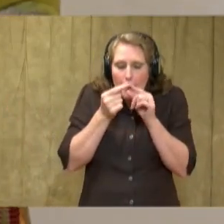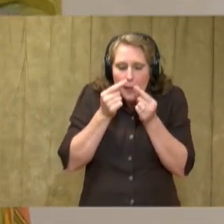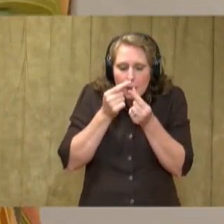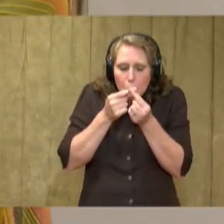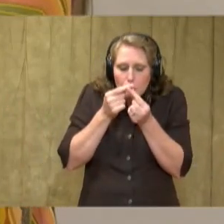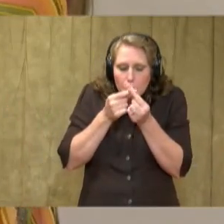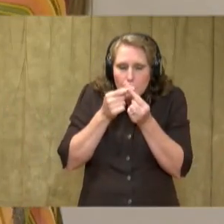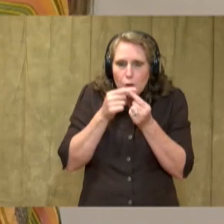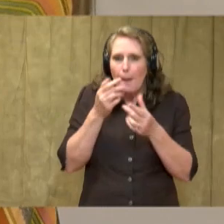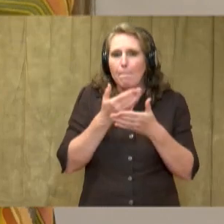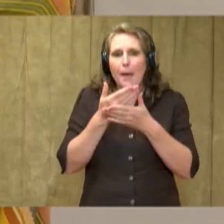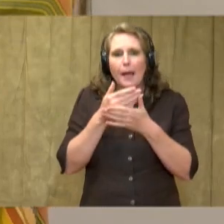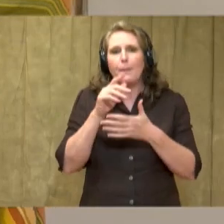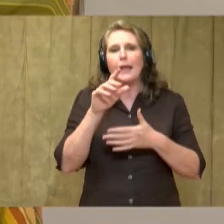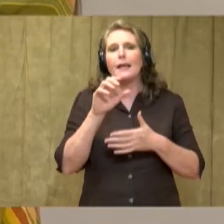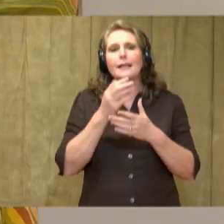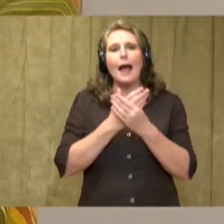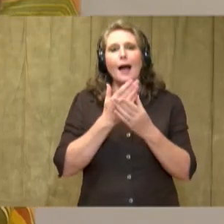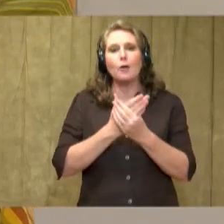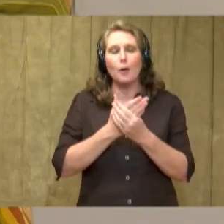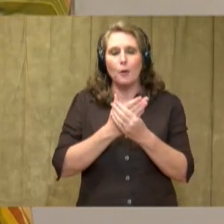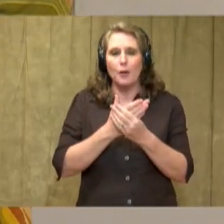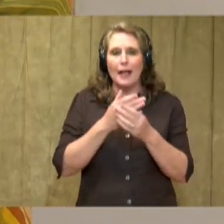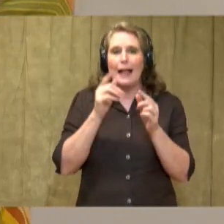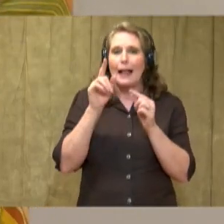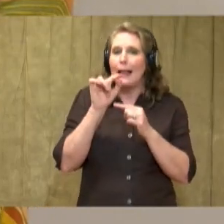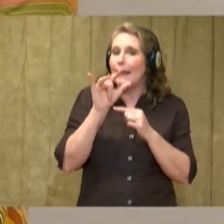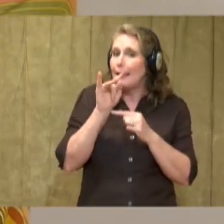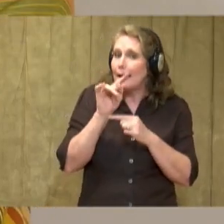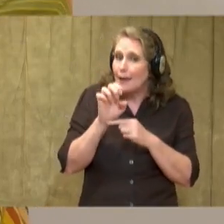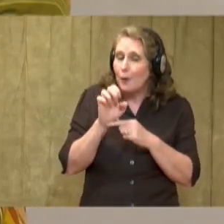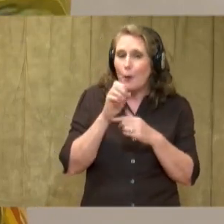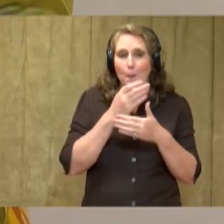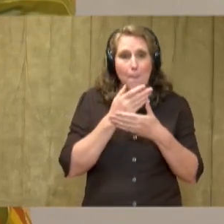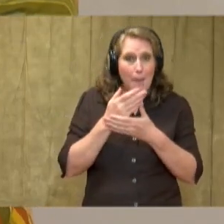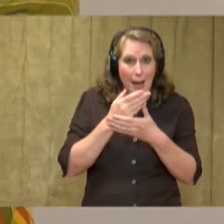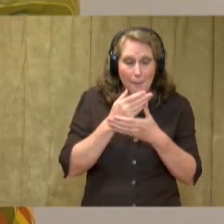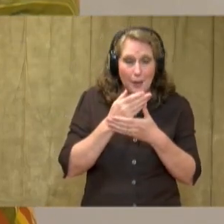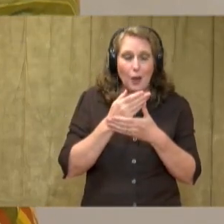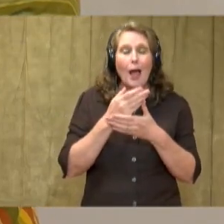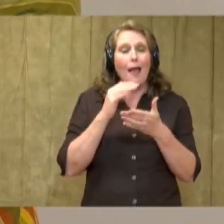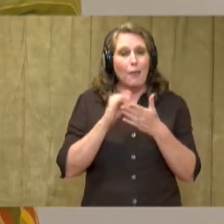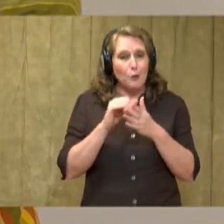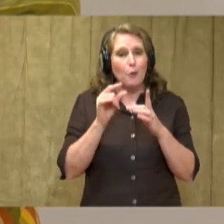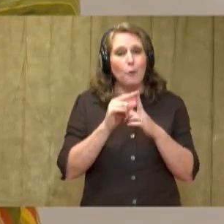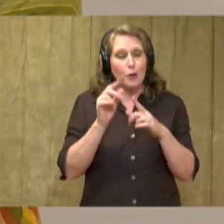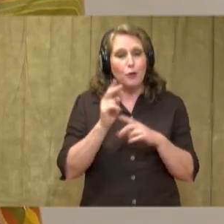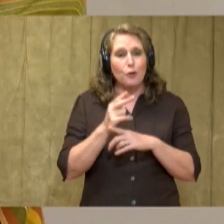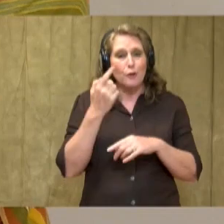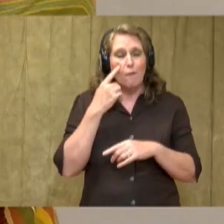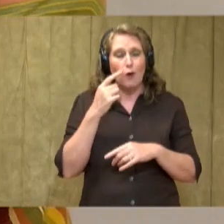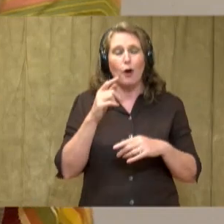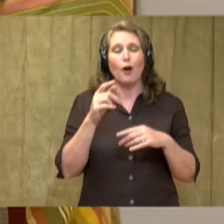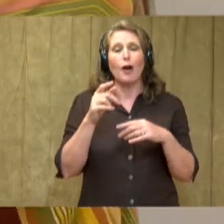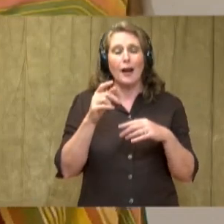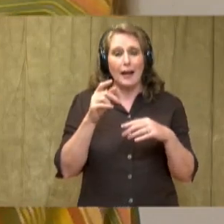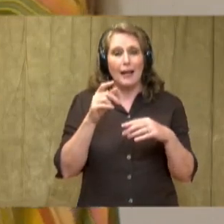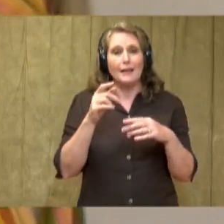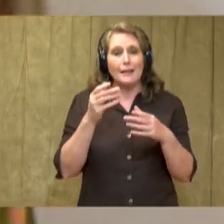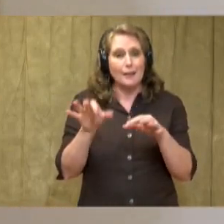little baby tacos. That's right. So the words little baby are words that we are using to describe